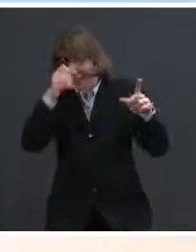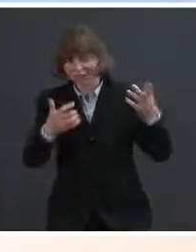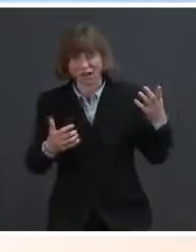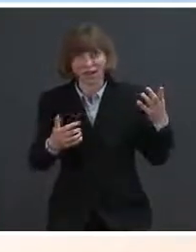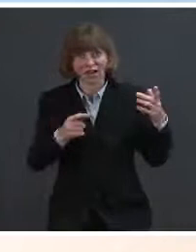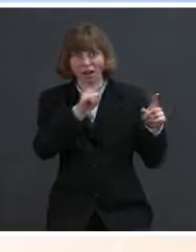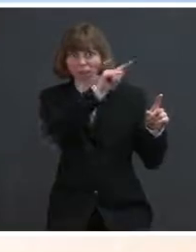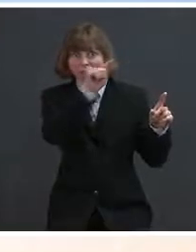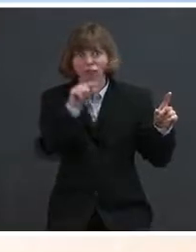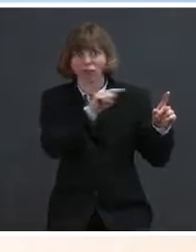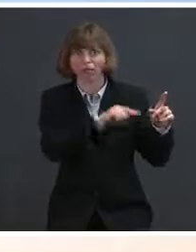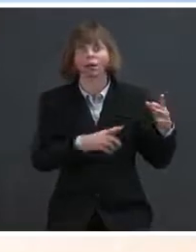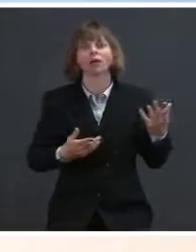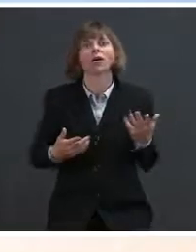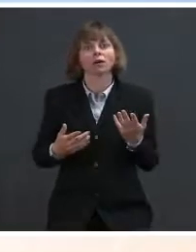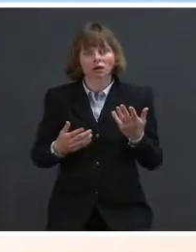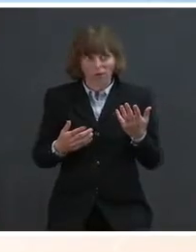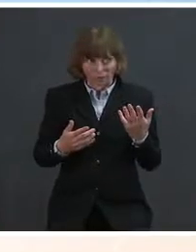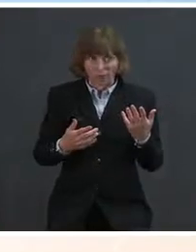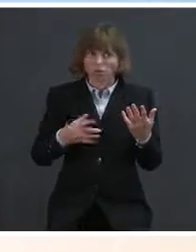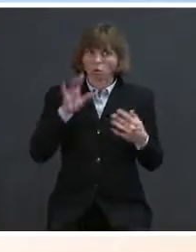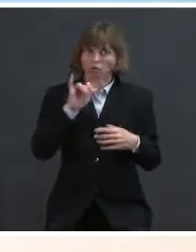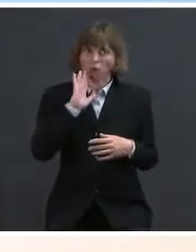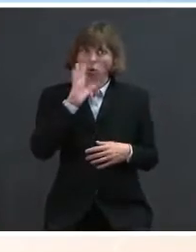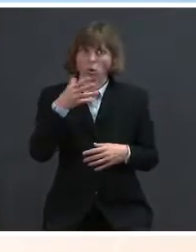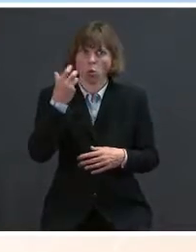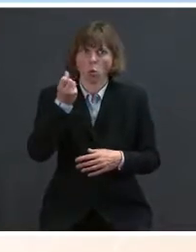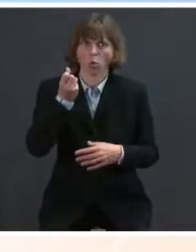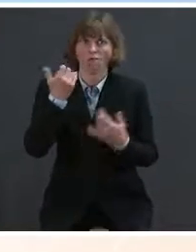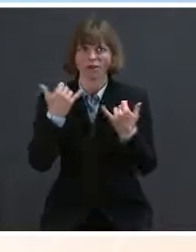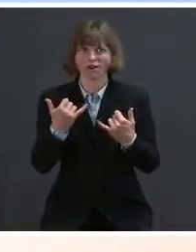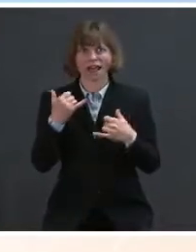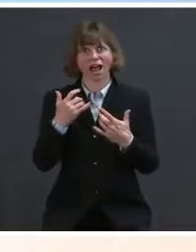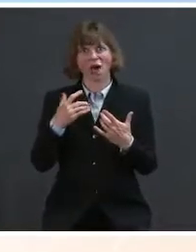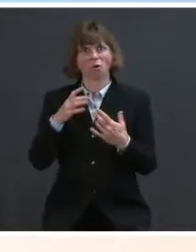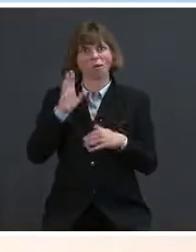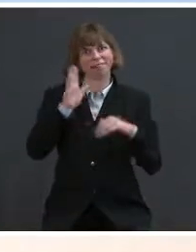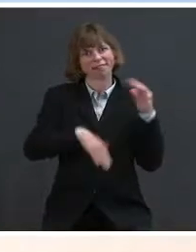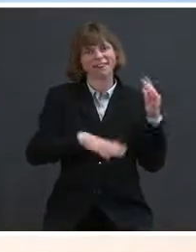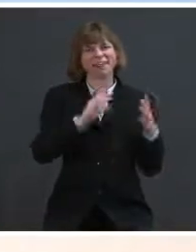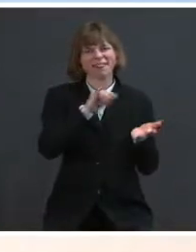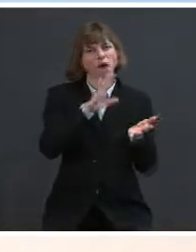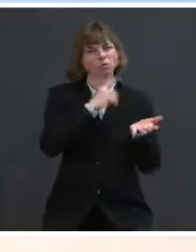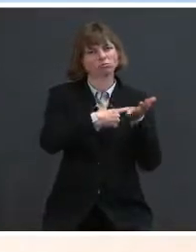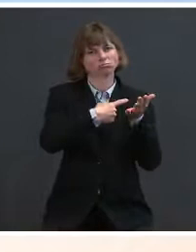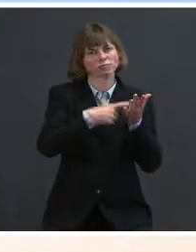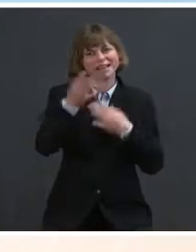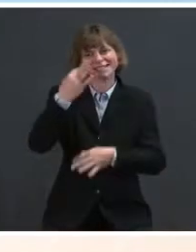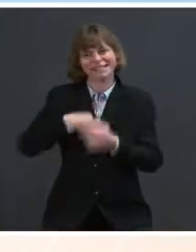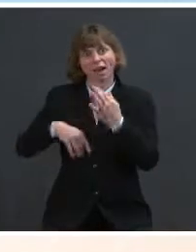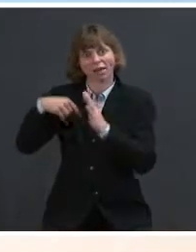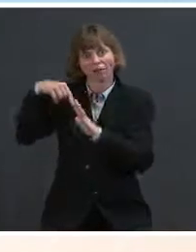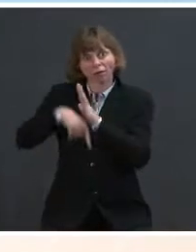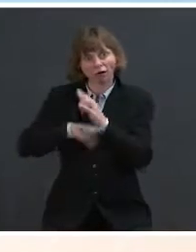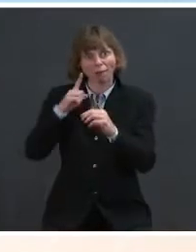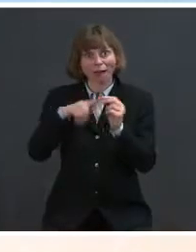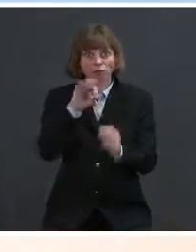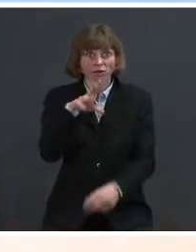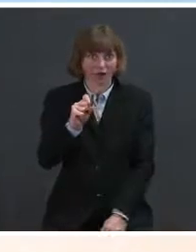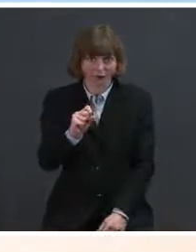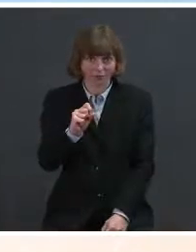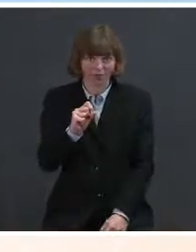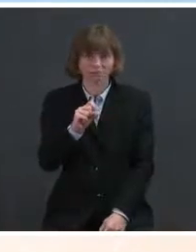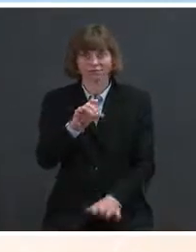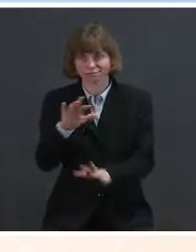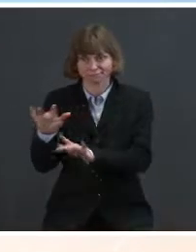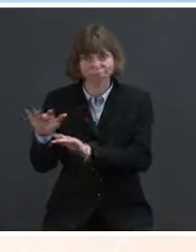more in that zone than get into the details of questions around tariffs or export controls. But we will communicate that the United